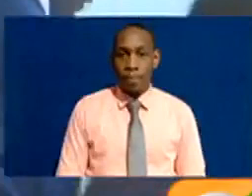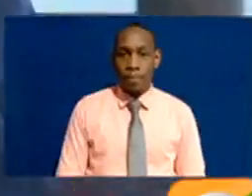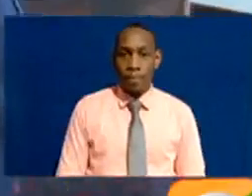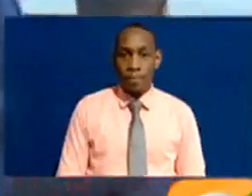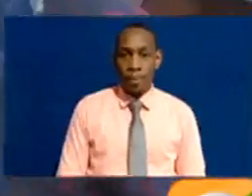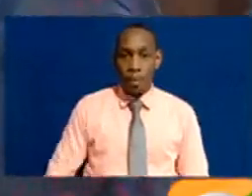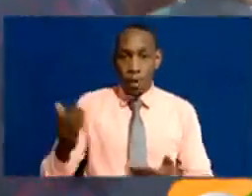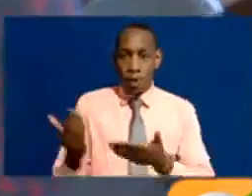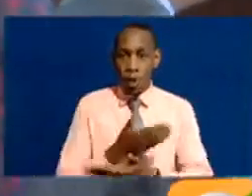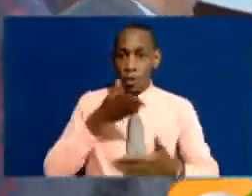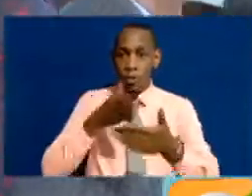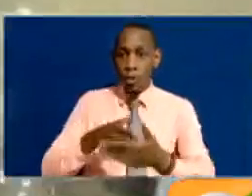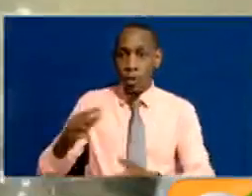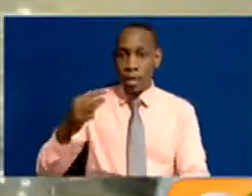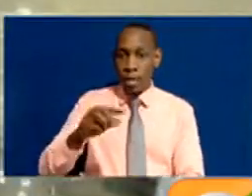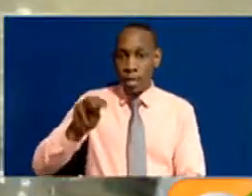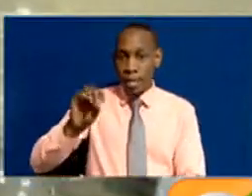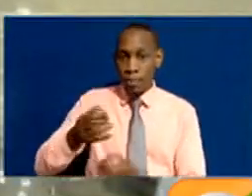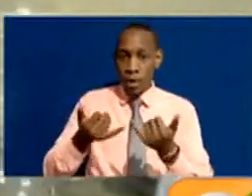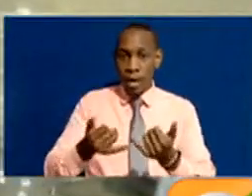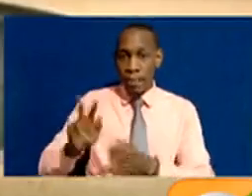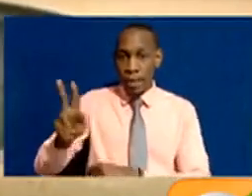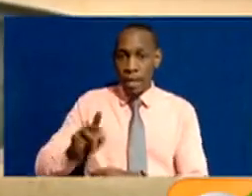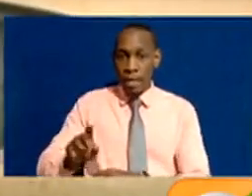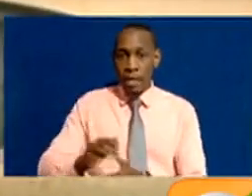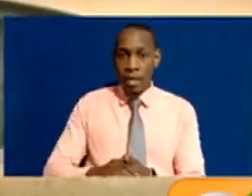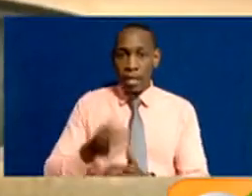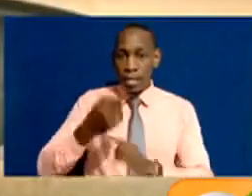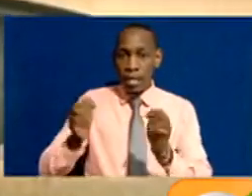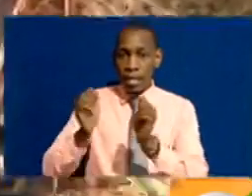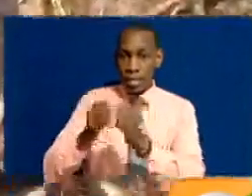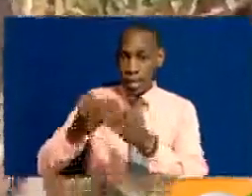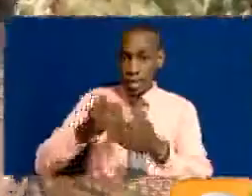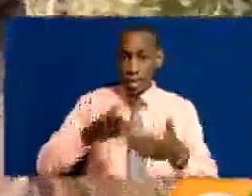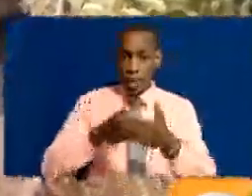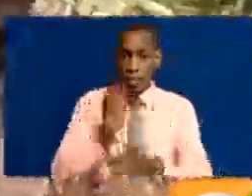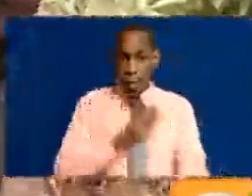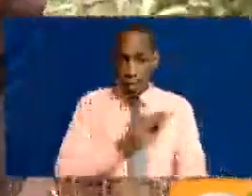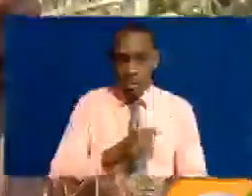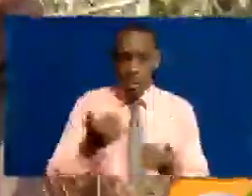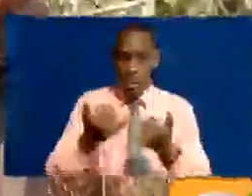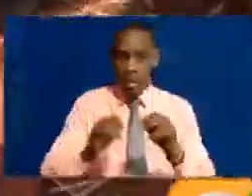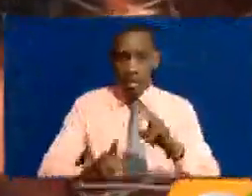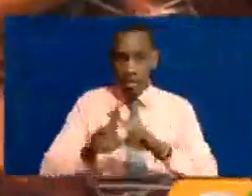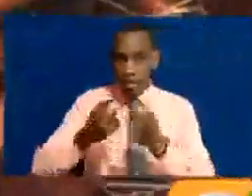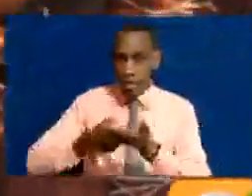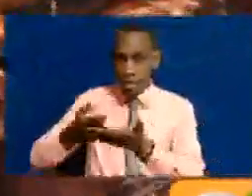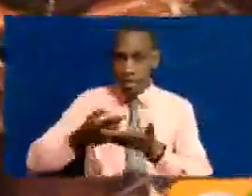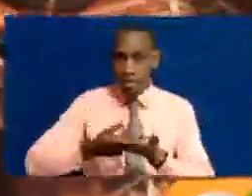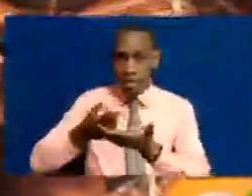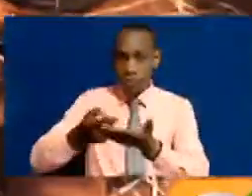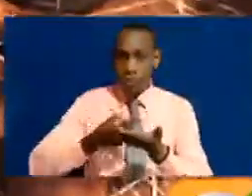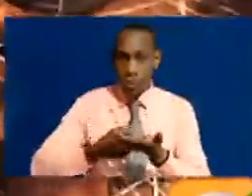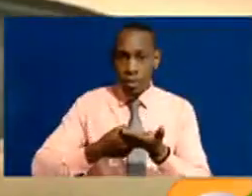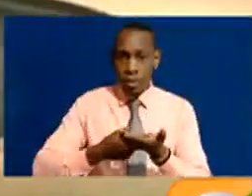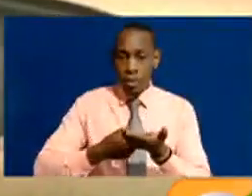The lifting of the ban on GMO foods in Kenya, a decade after it was imposed, has served to bring the debate on the place of this